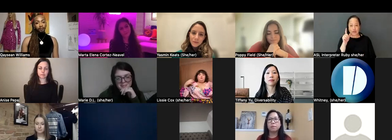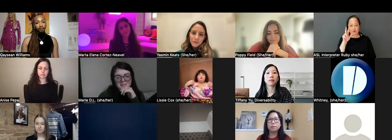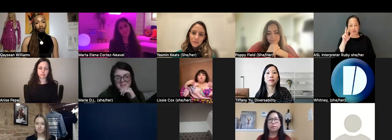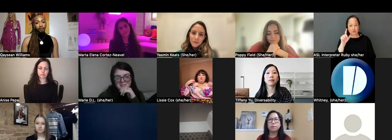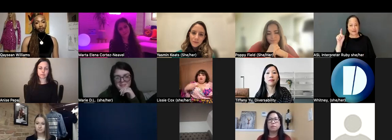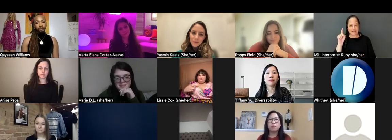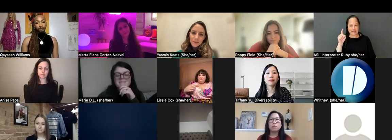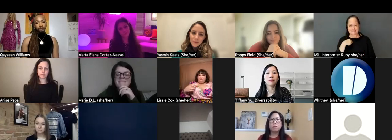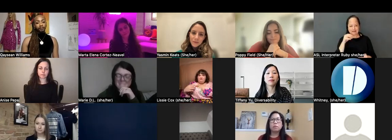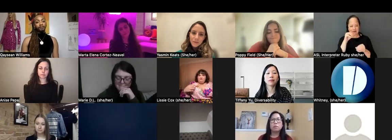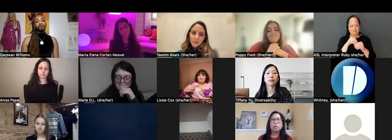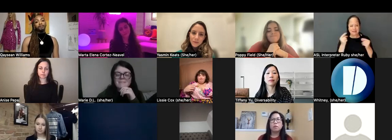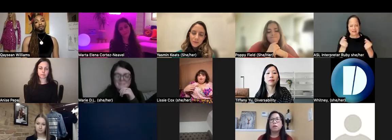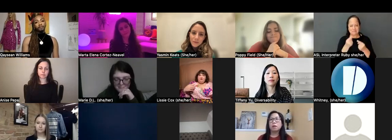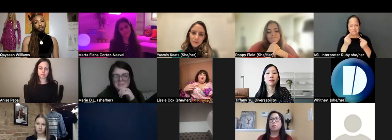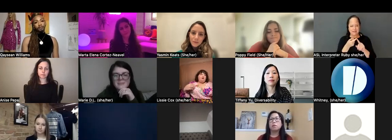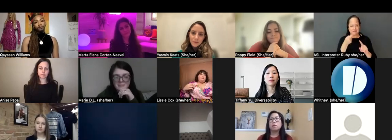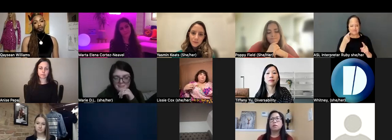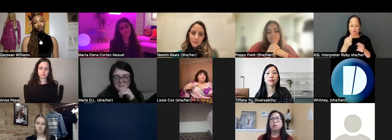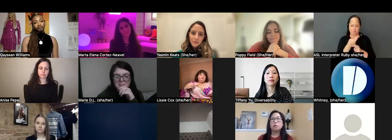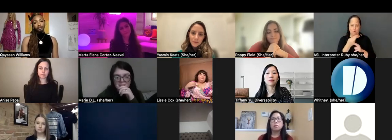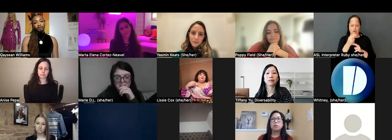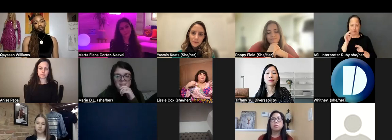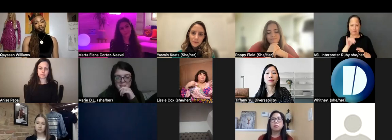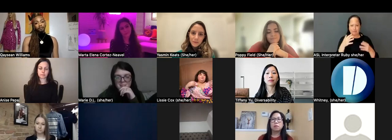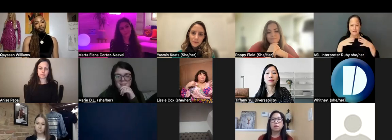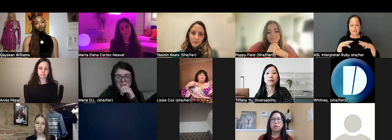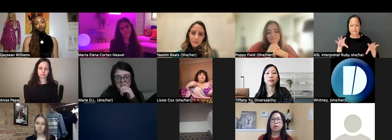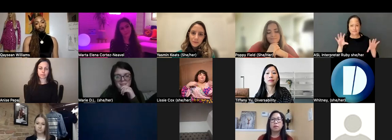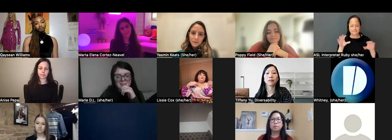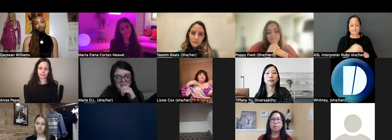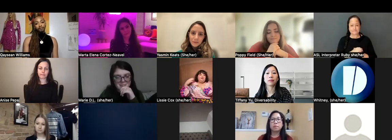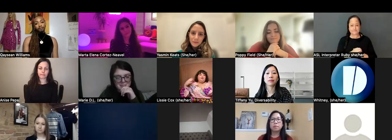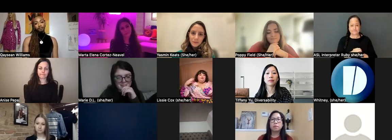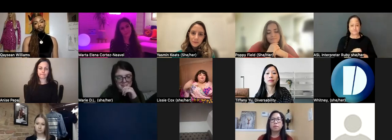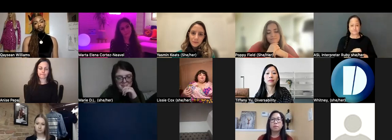I would be in so much pain from it. So it's like,